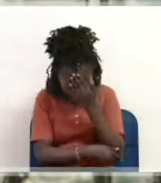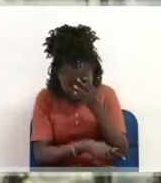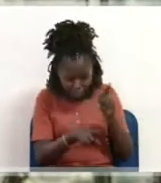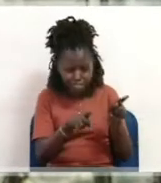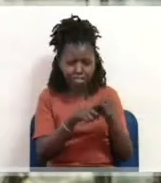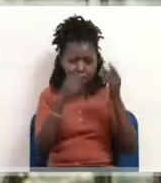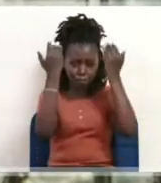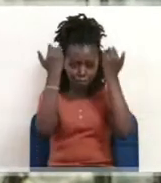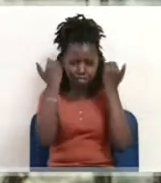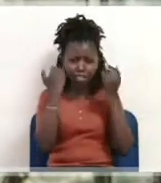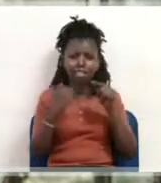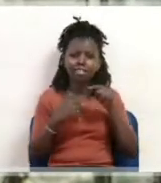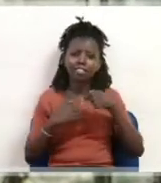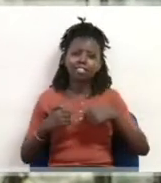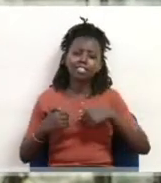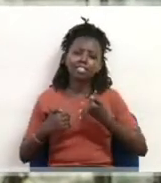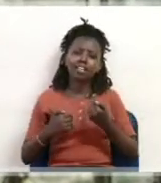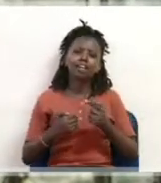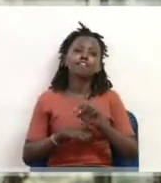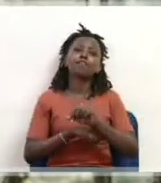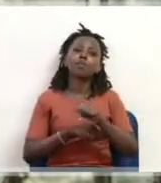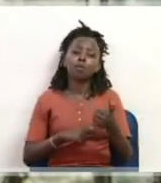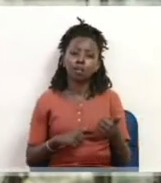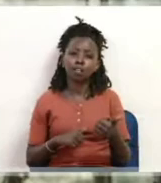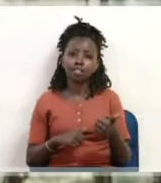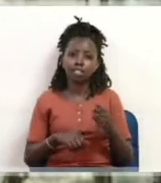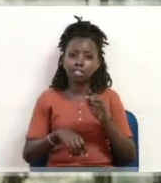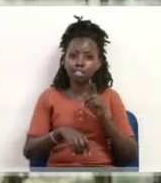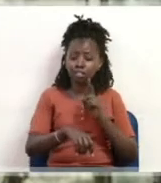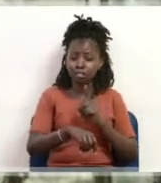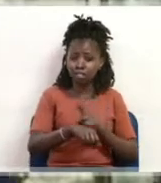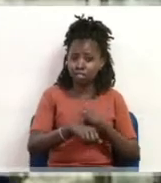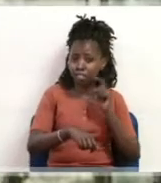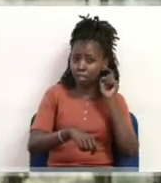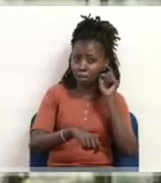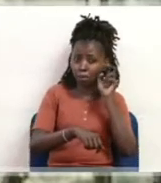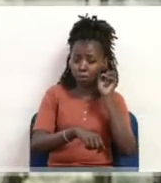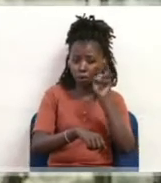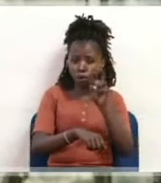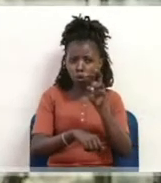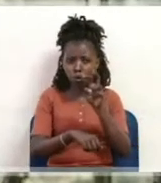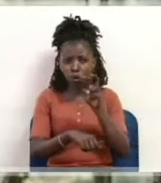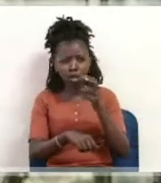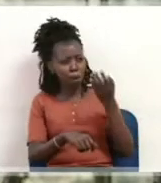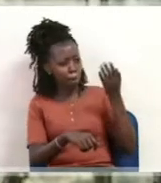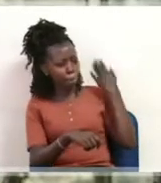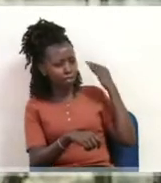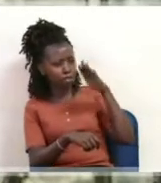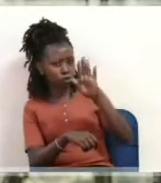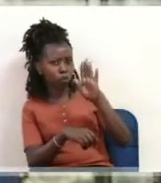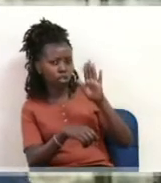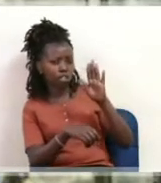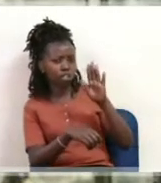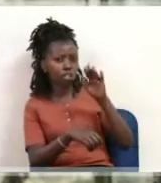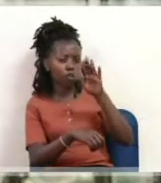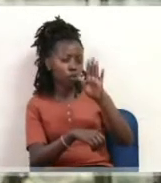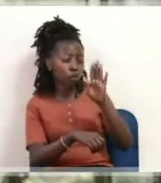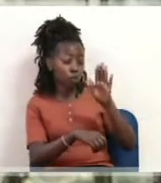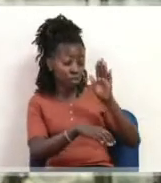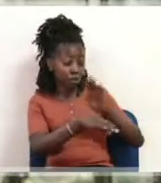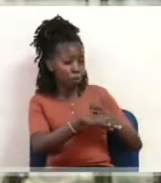well. When you look at your glorious past, my brother, my sister, or when I look at my glorious past, you know I have some